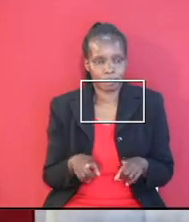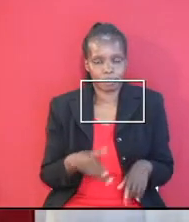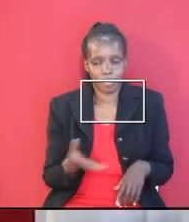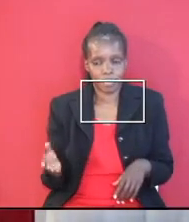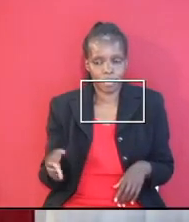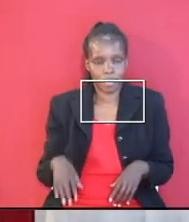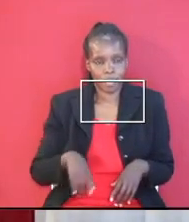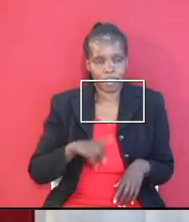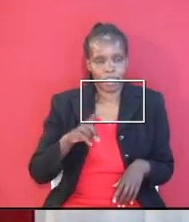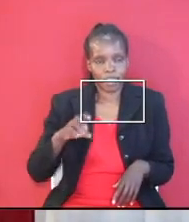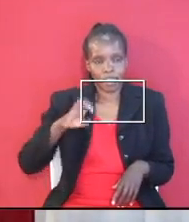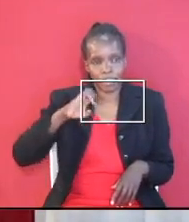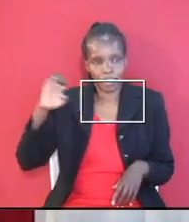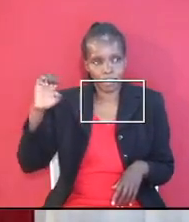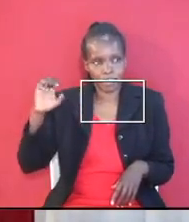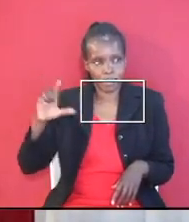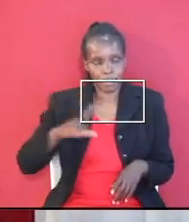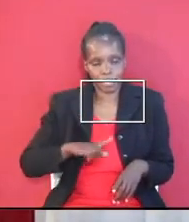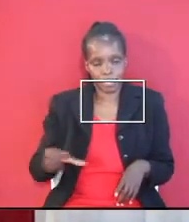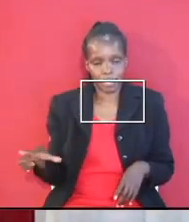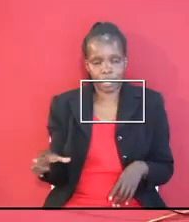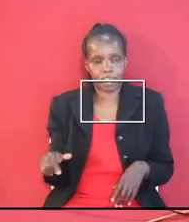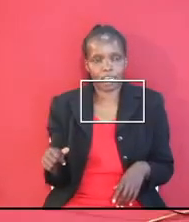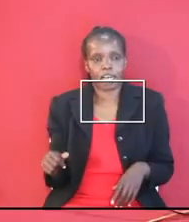Eastlands, kuna shamba gani? Ruaka.